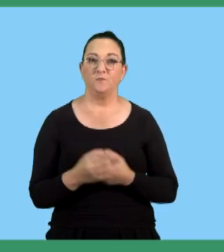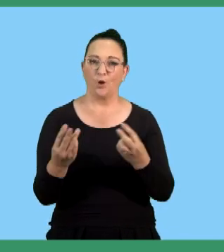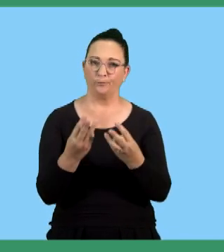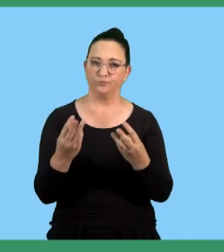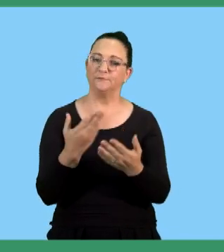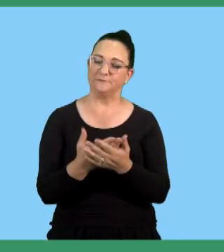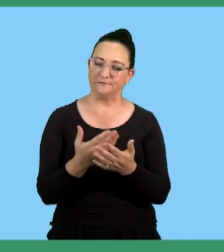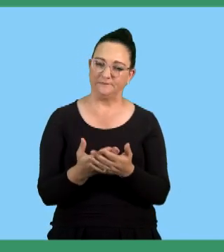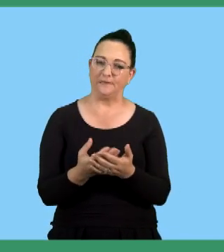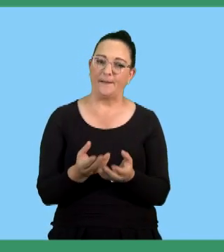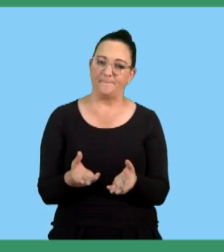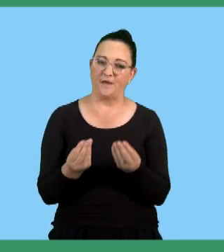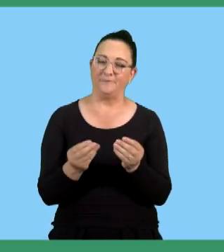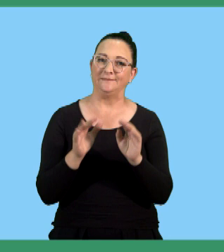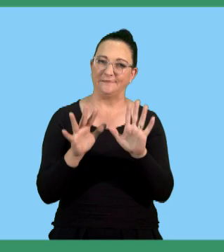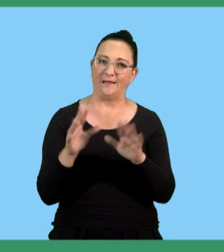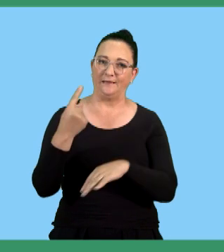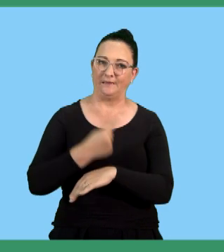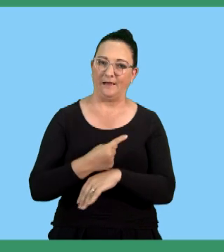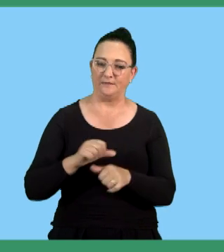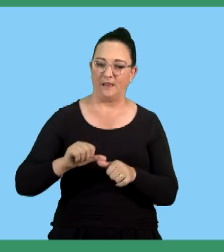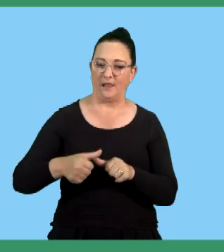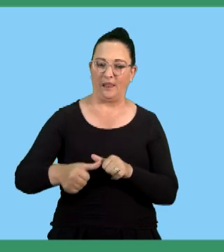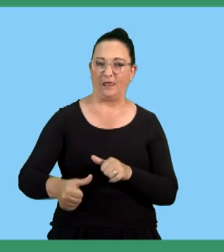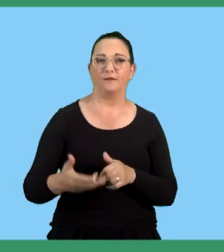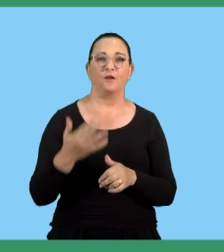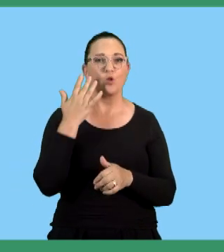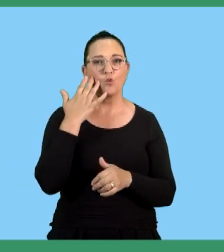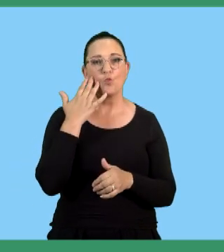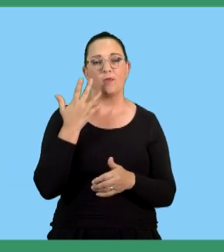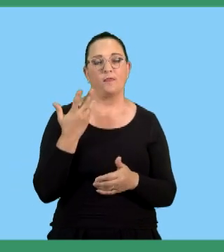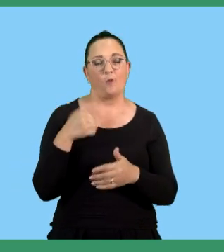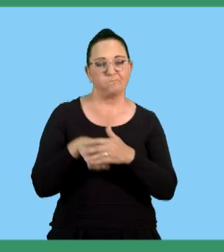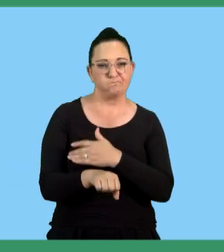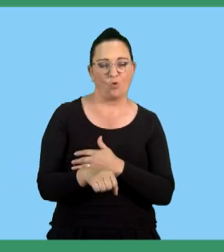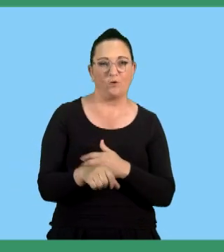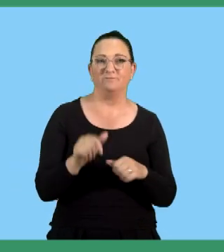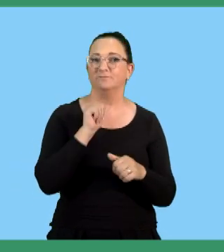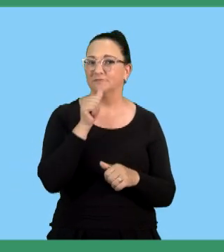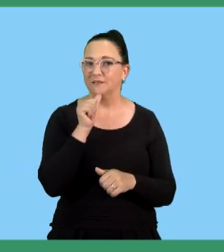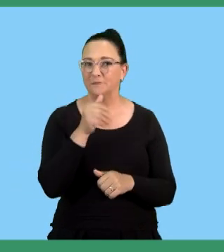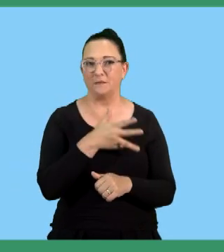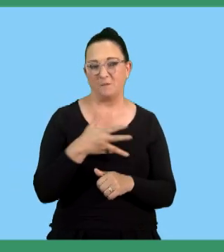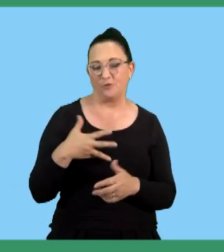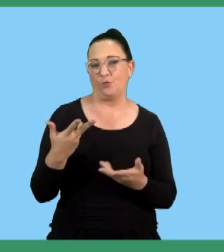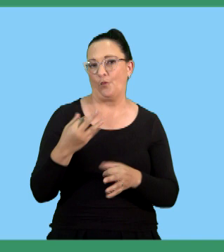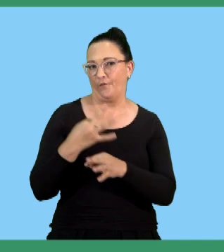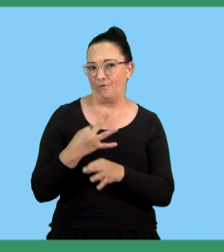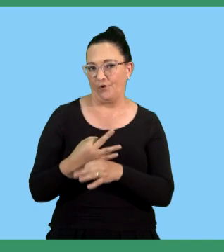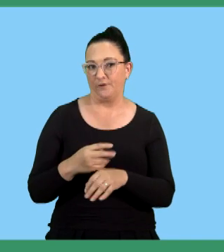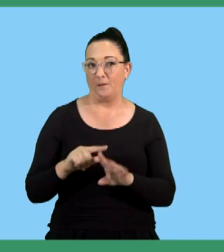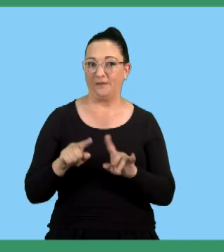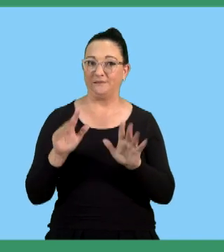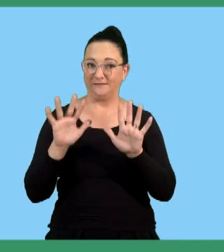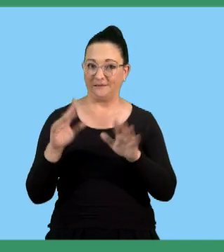consecutive days after the birth of his or her child, irrespective of gender. 10 consecutive